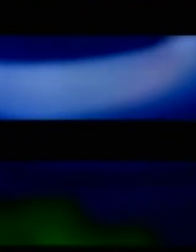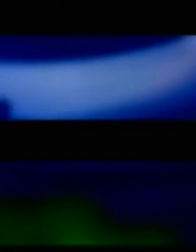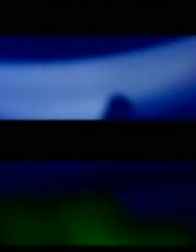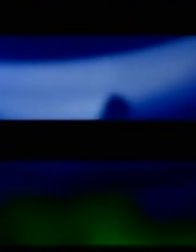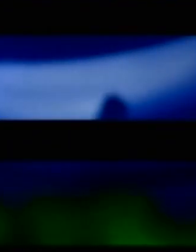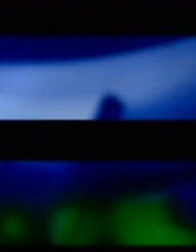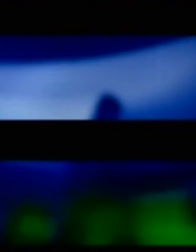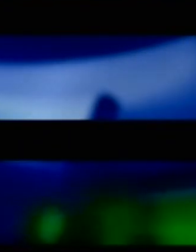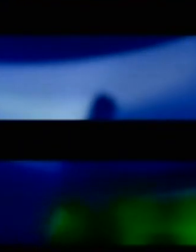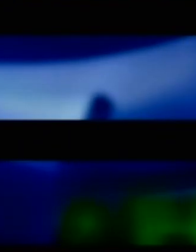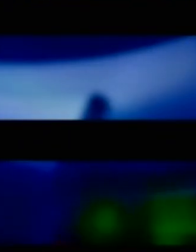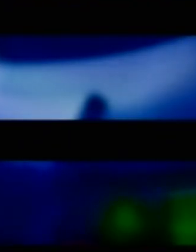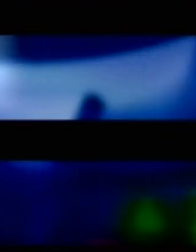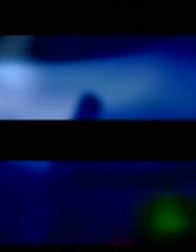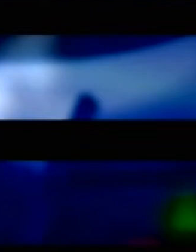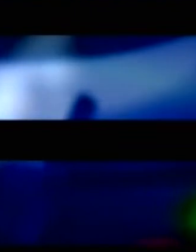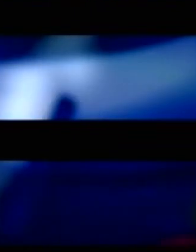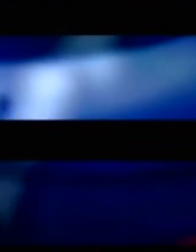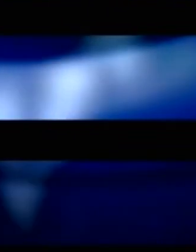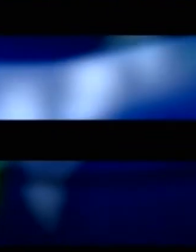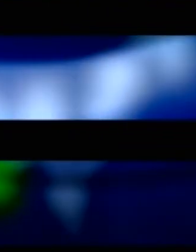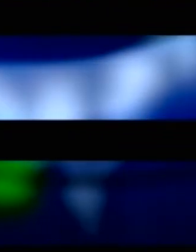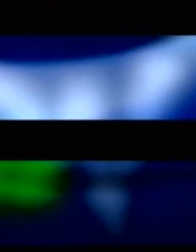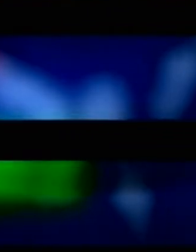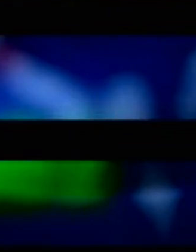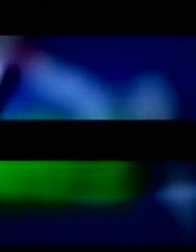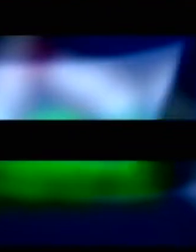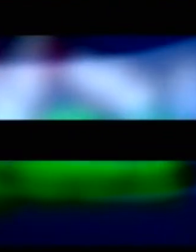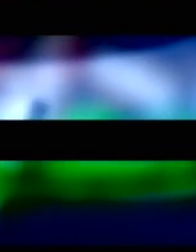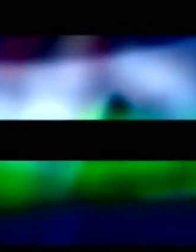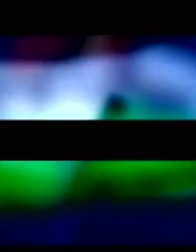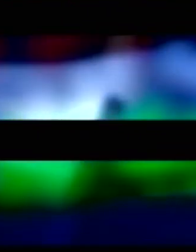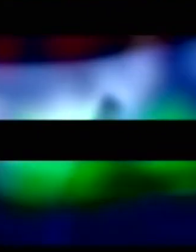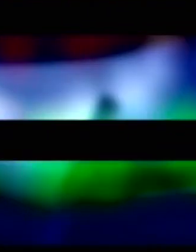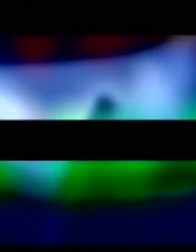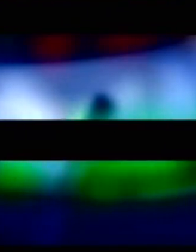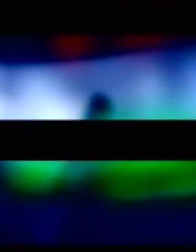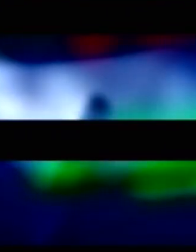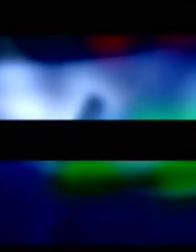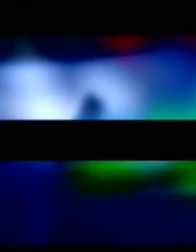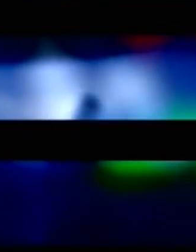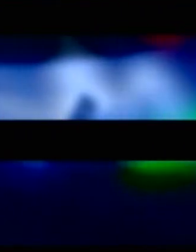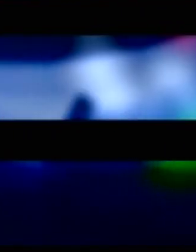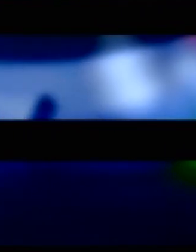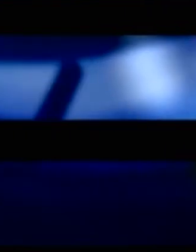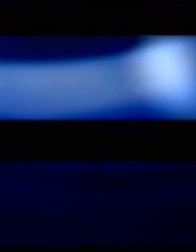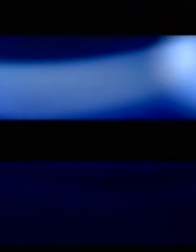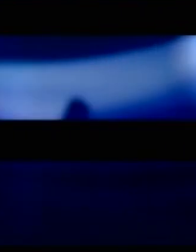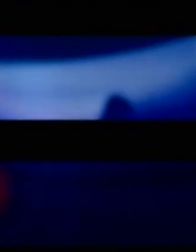In Jamaica, Caribbean Cement Company Limited was the volume leader with